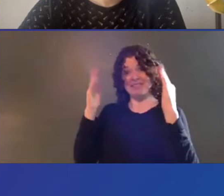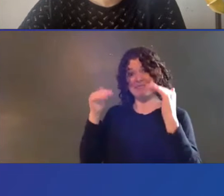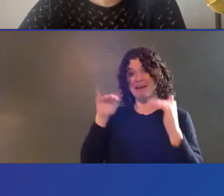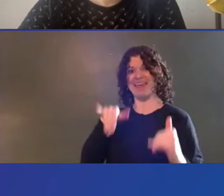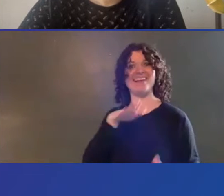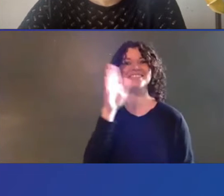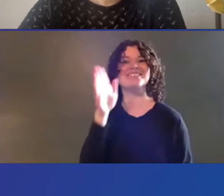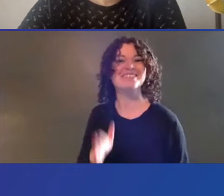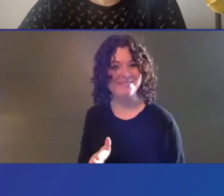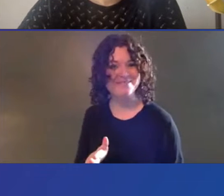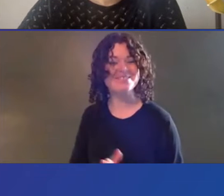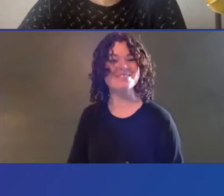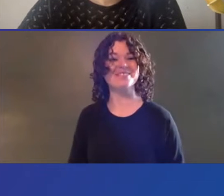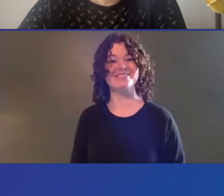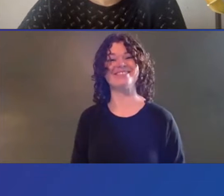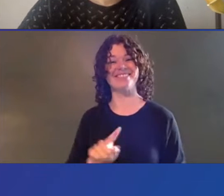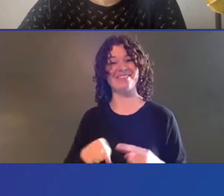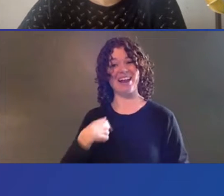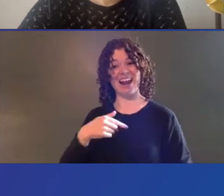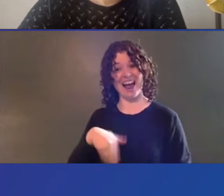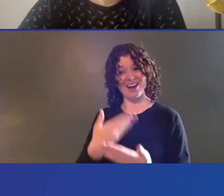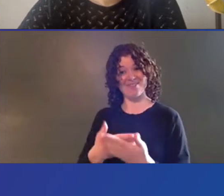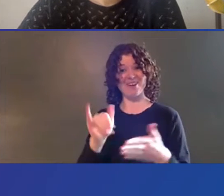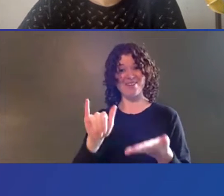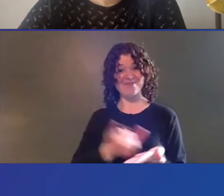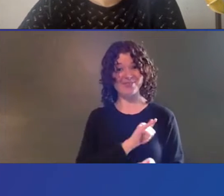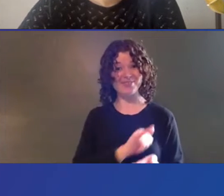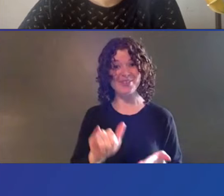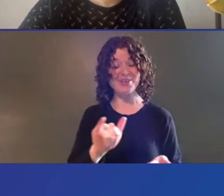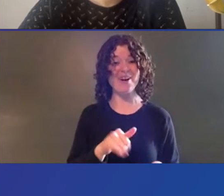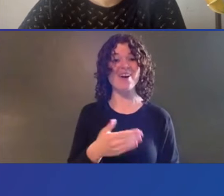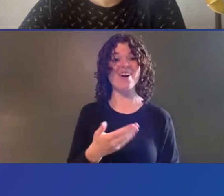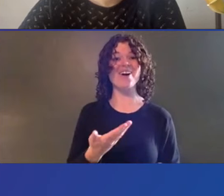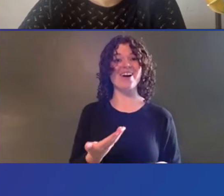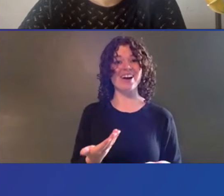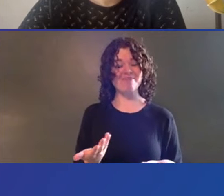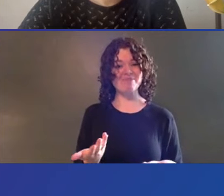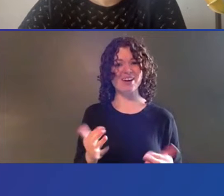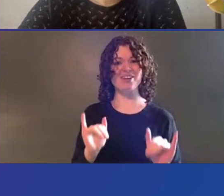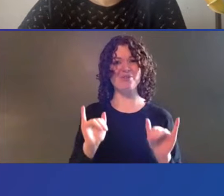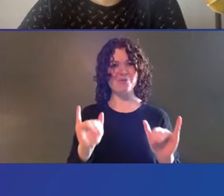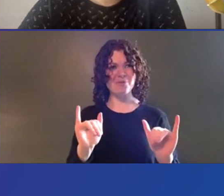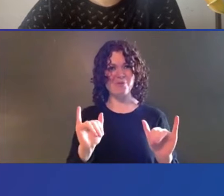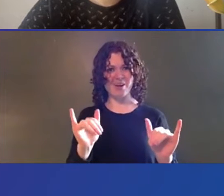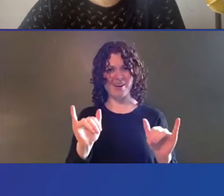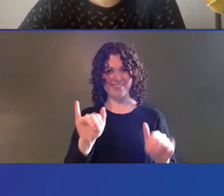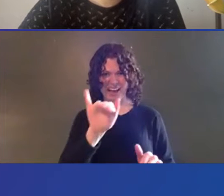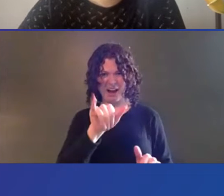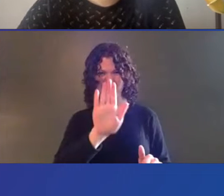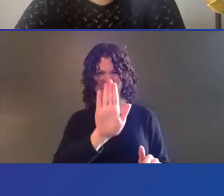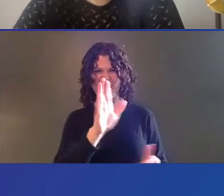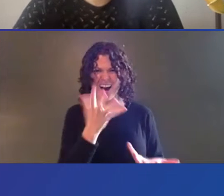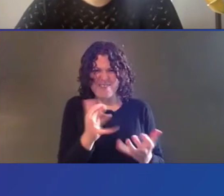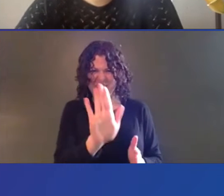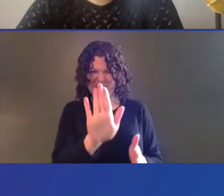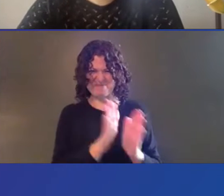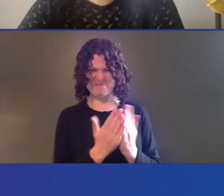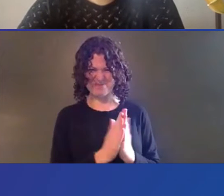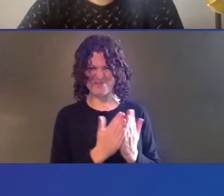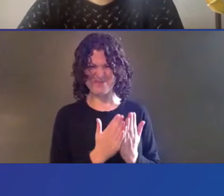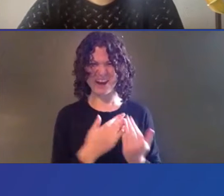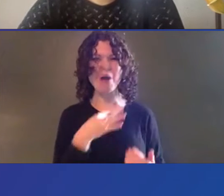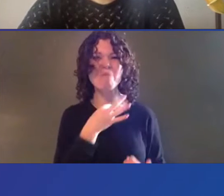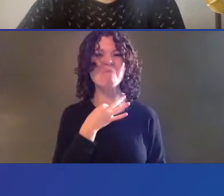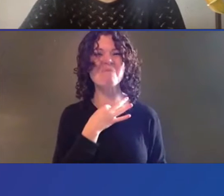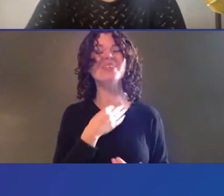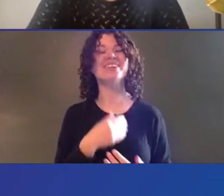first came to New York City. And now I'm here like wanting to get Sarah's book, right? So I think it's very interesting to